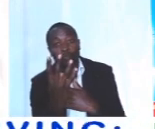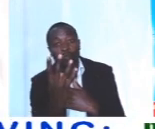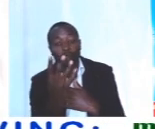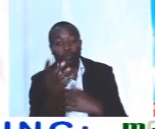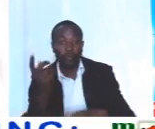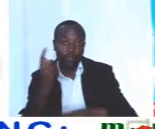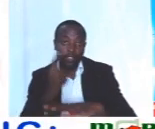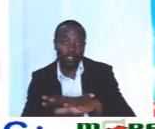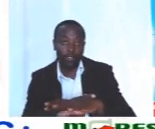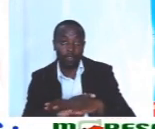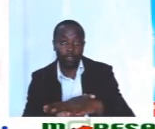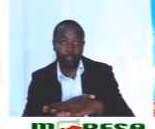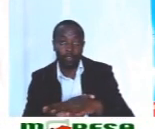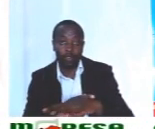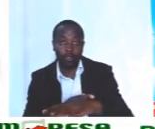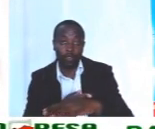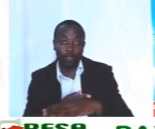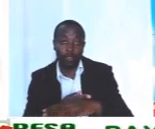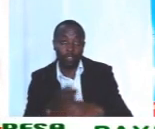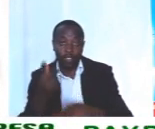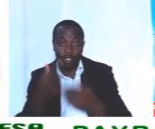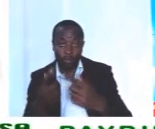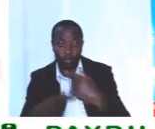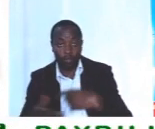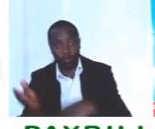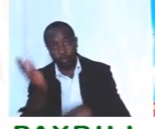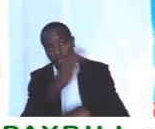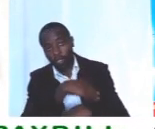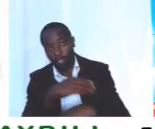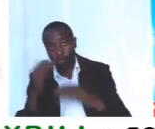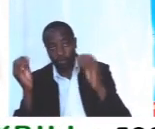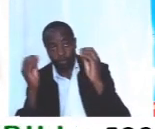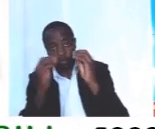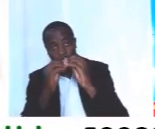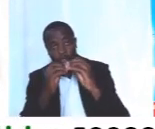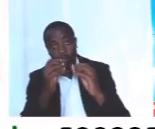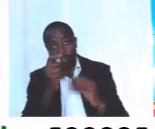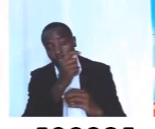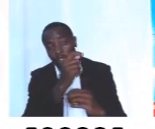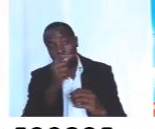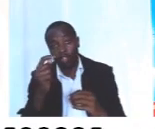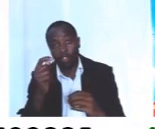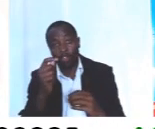was going back, he met with the Lord, and God sought to kill him.